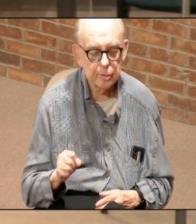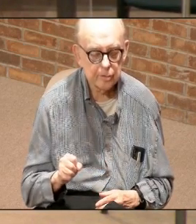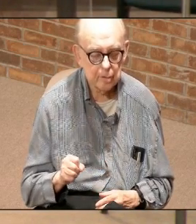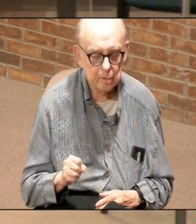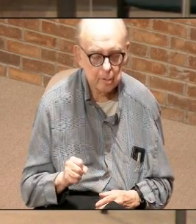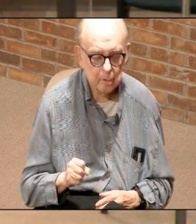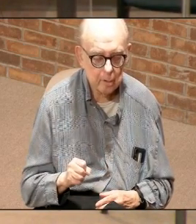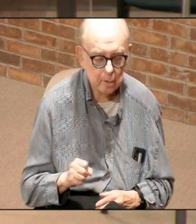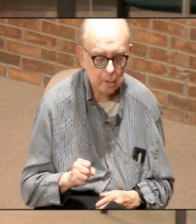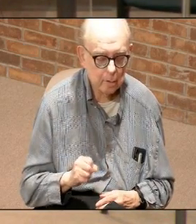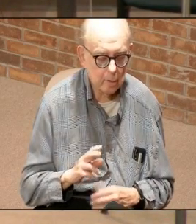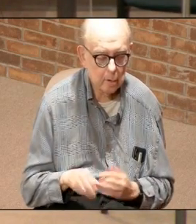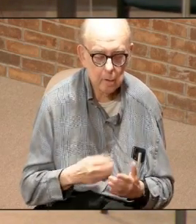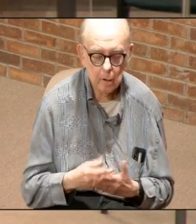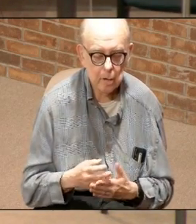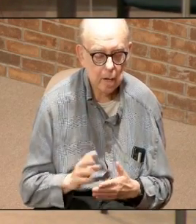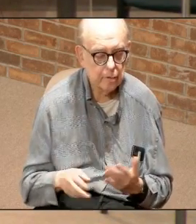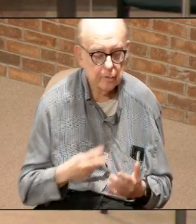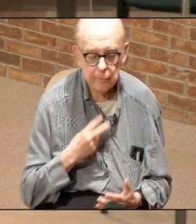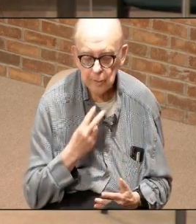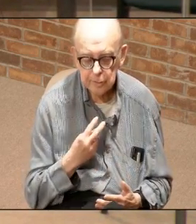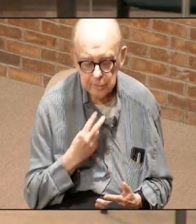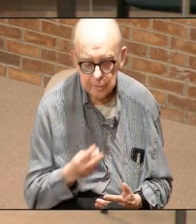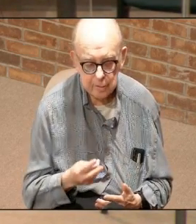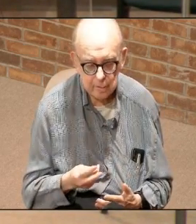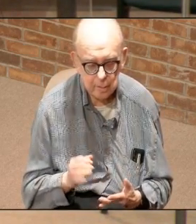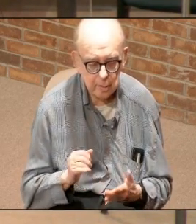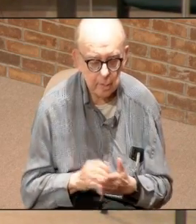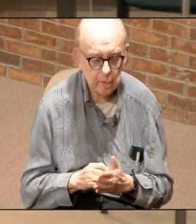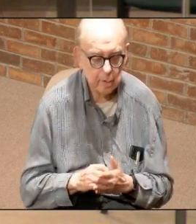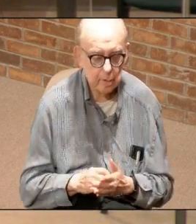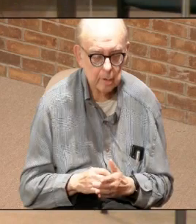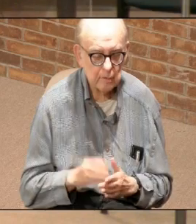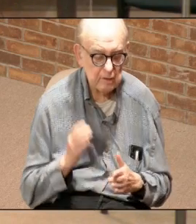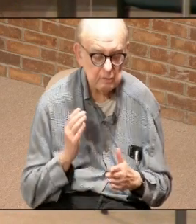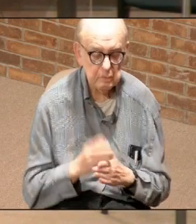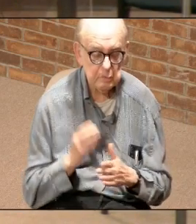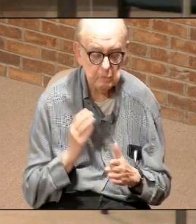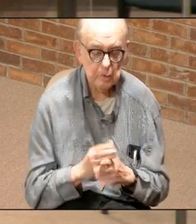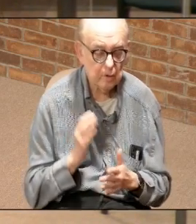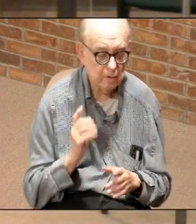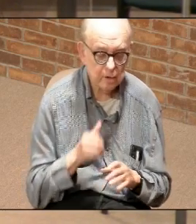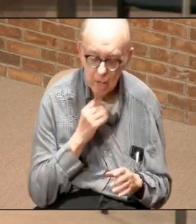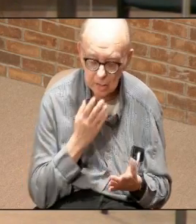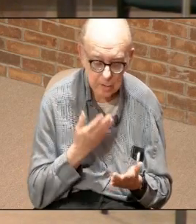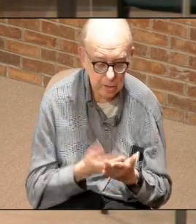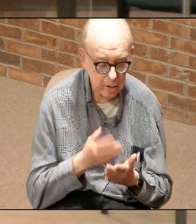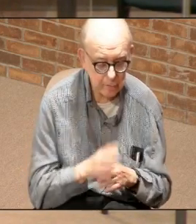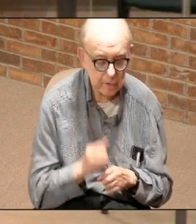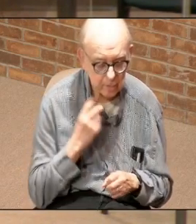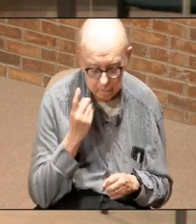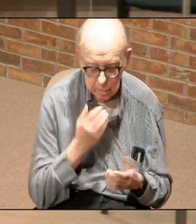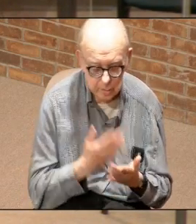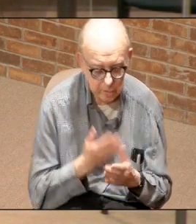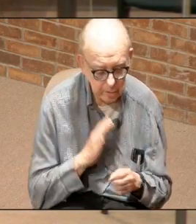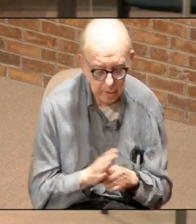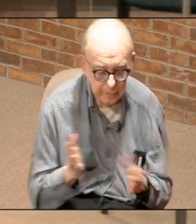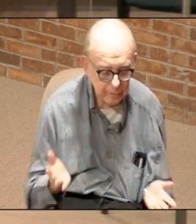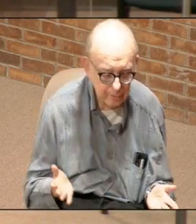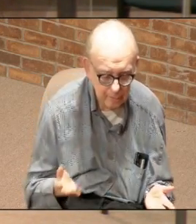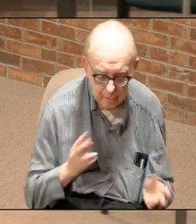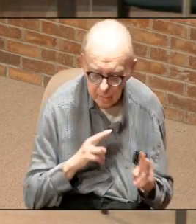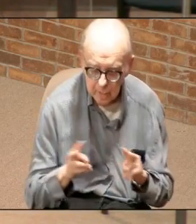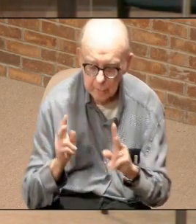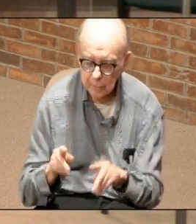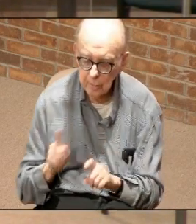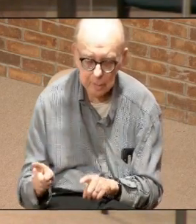He uses all kinds of voices that just keep battering us. You're not good enough. You don't look good enough. Look at